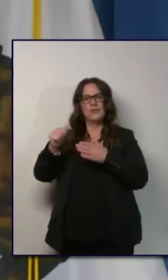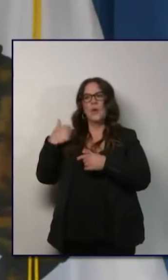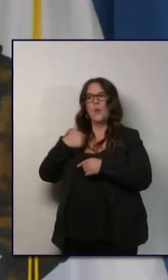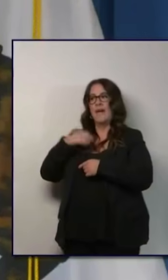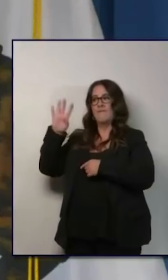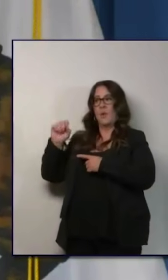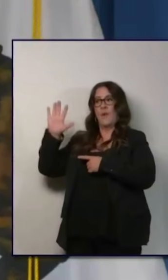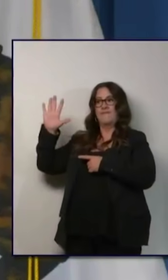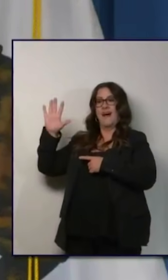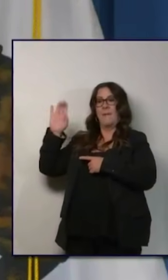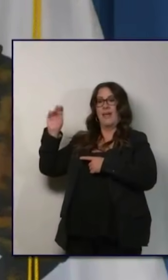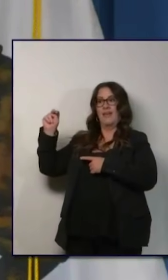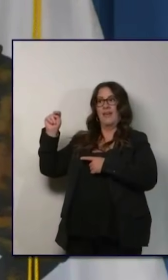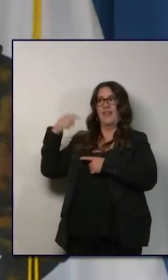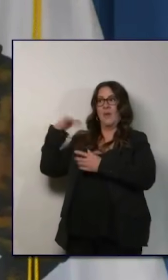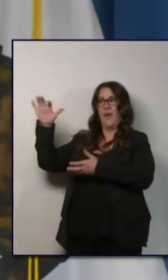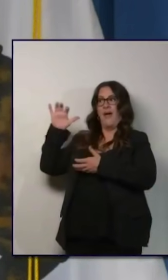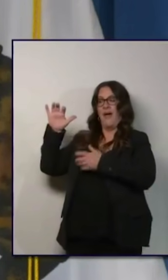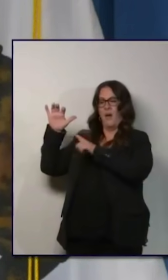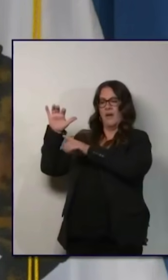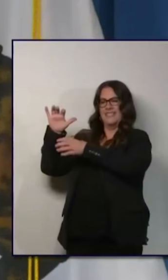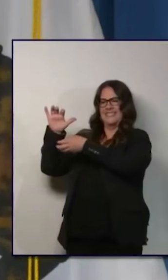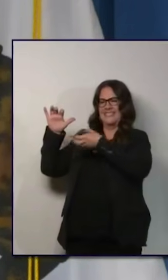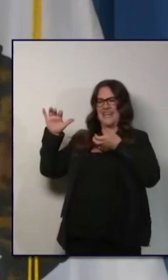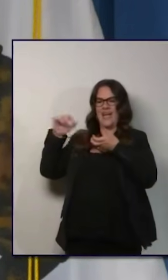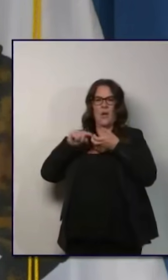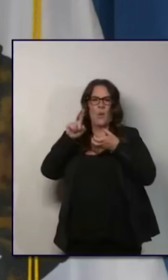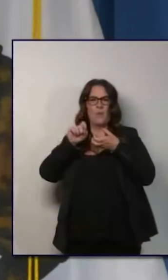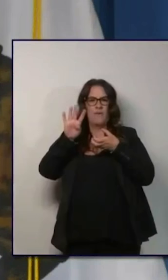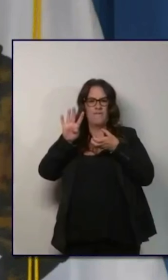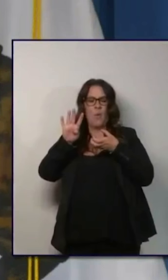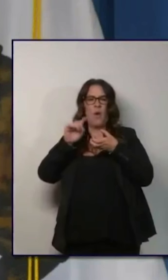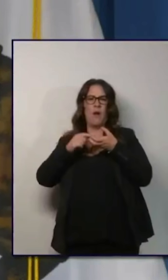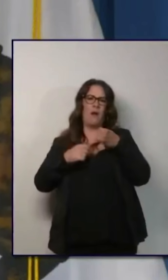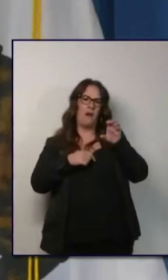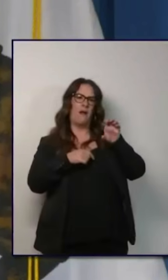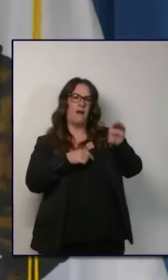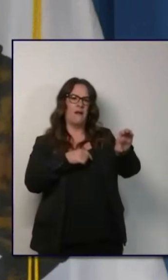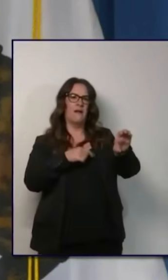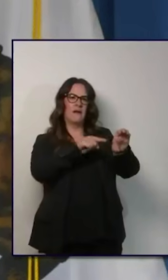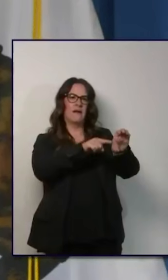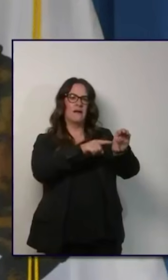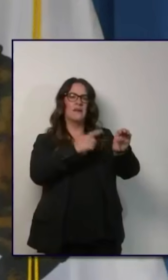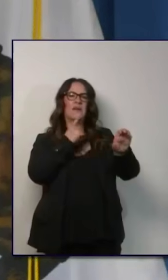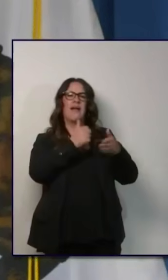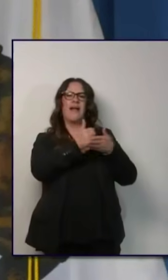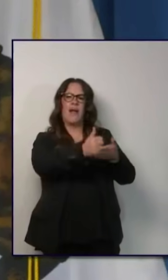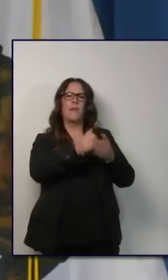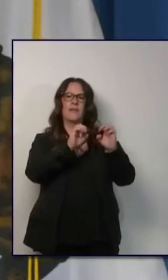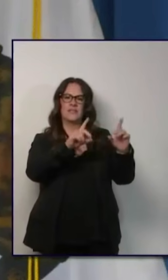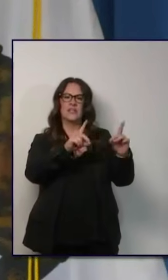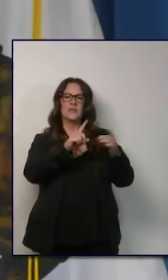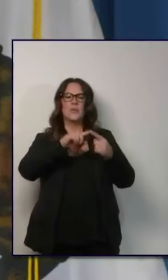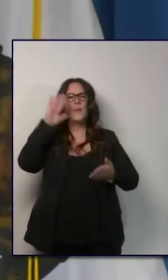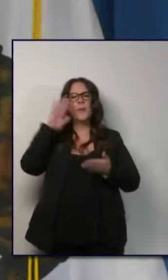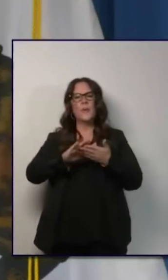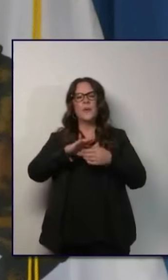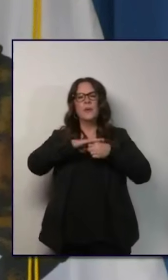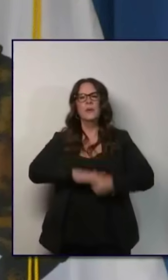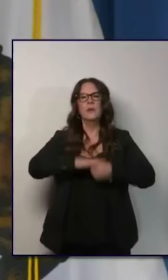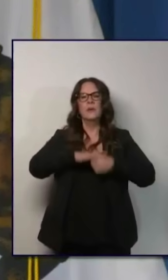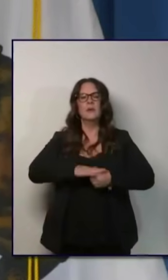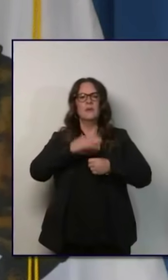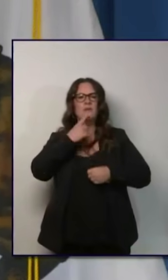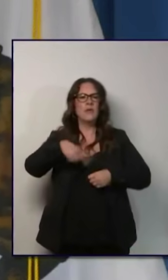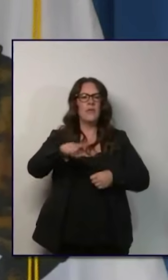revenue that would be generated would go into that 98 account, also reducing the stress. There's an additional